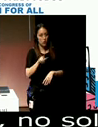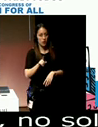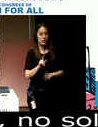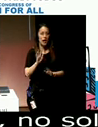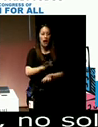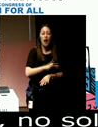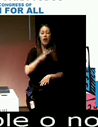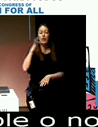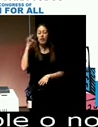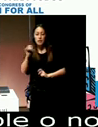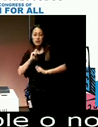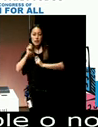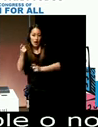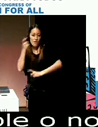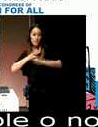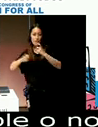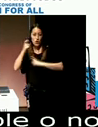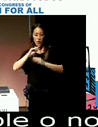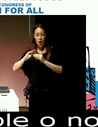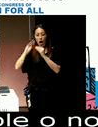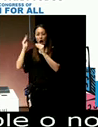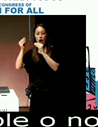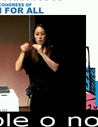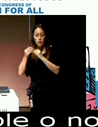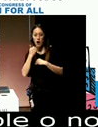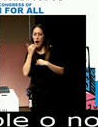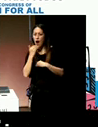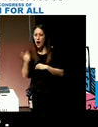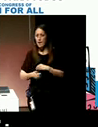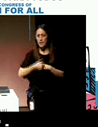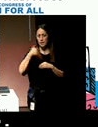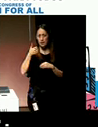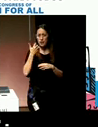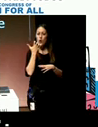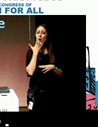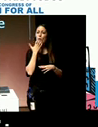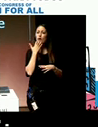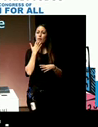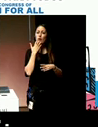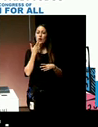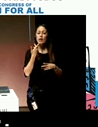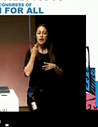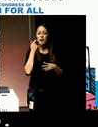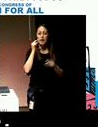more than 200 accessible criteria. Each